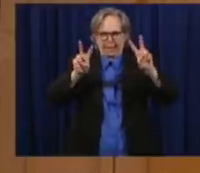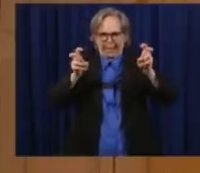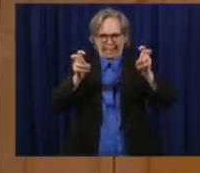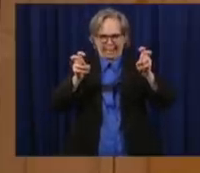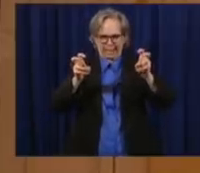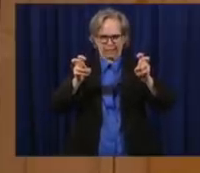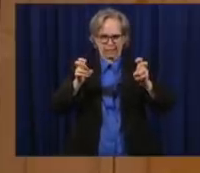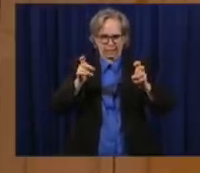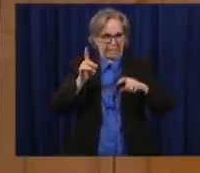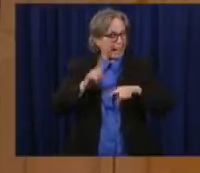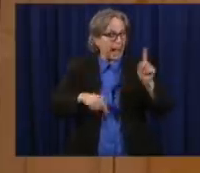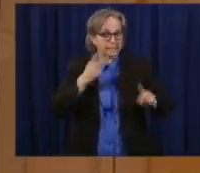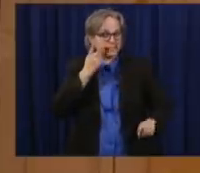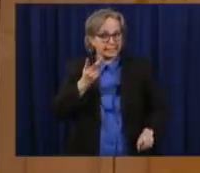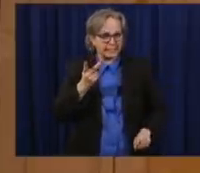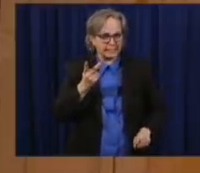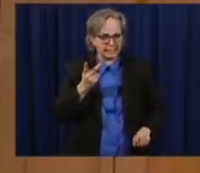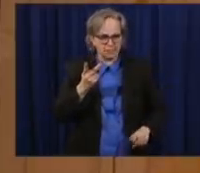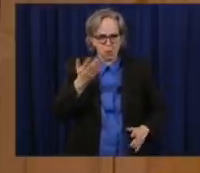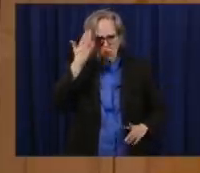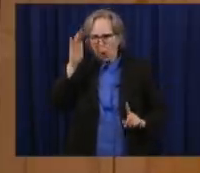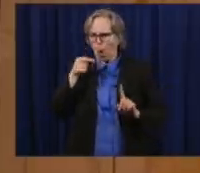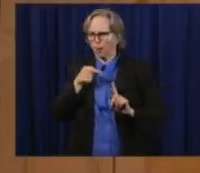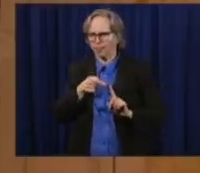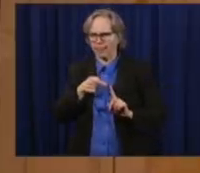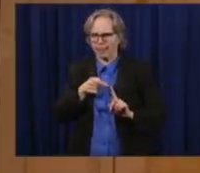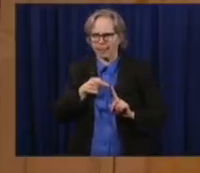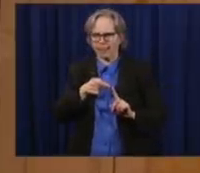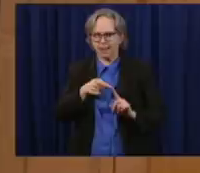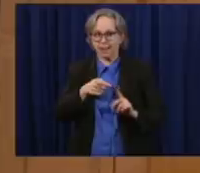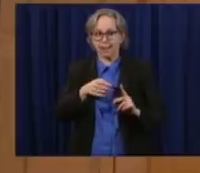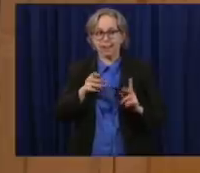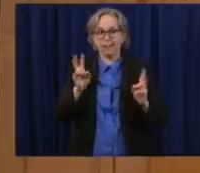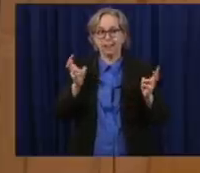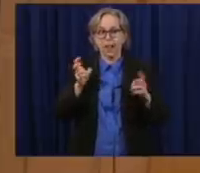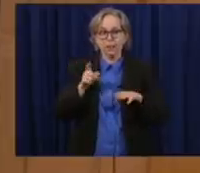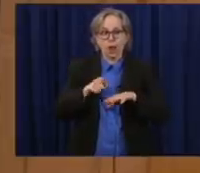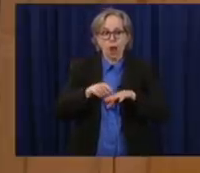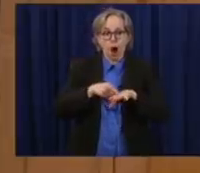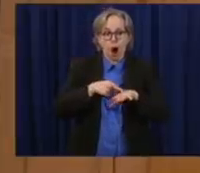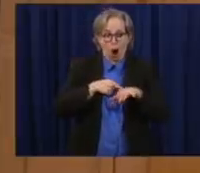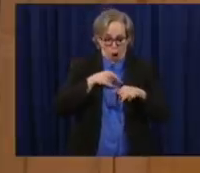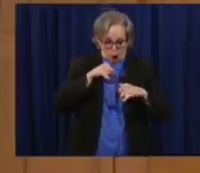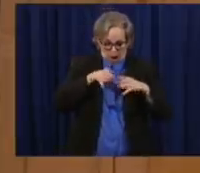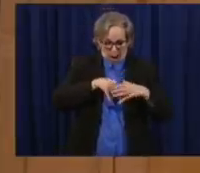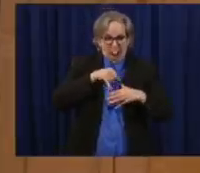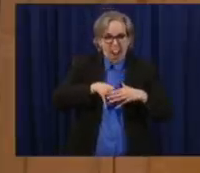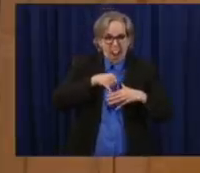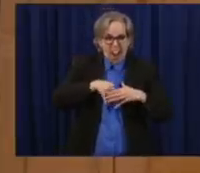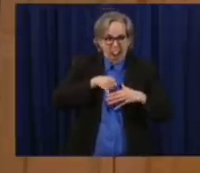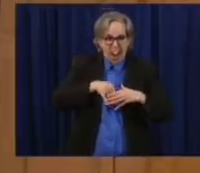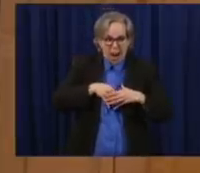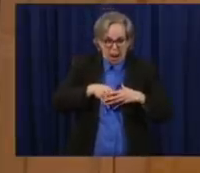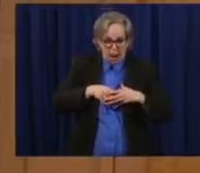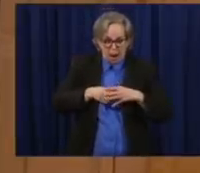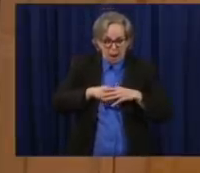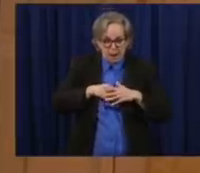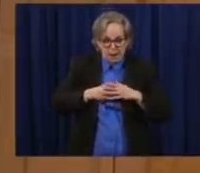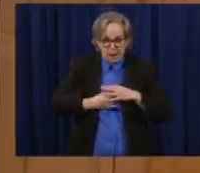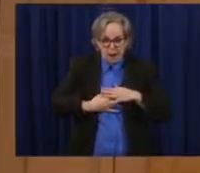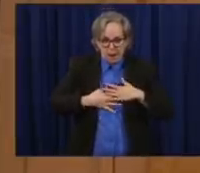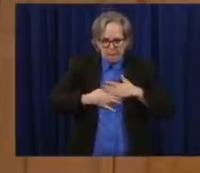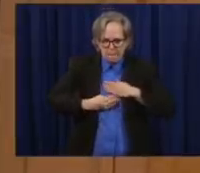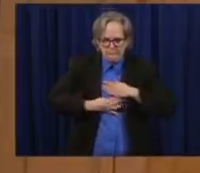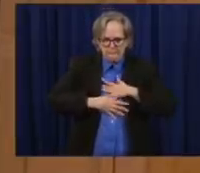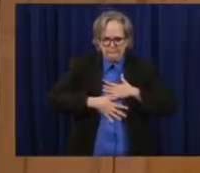see your enemy. And it has the longest incubation period as possible. It sheds everywhere. We're